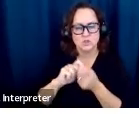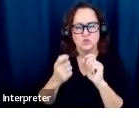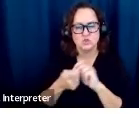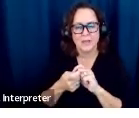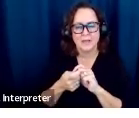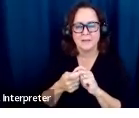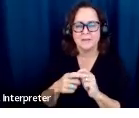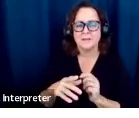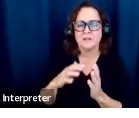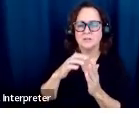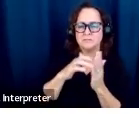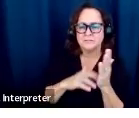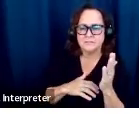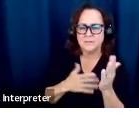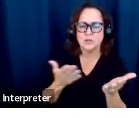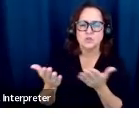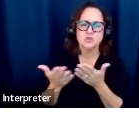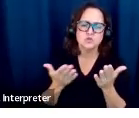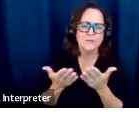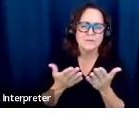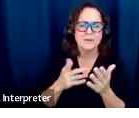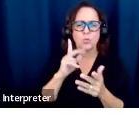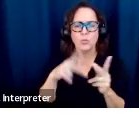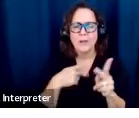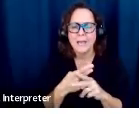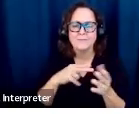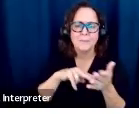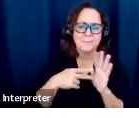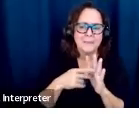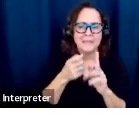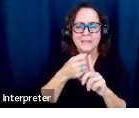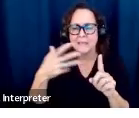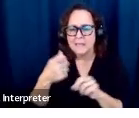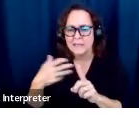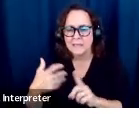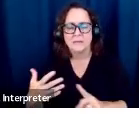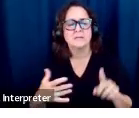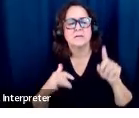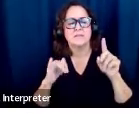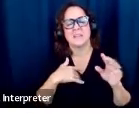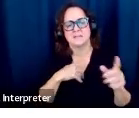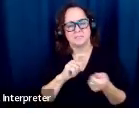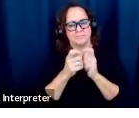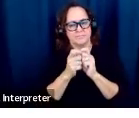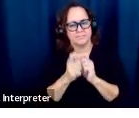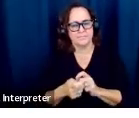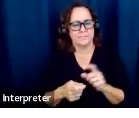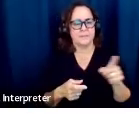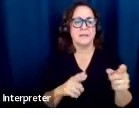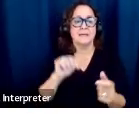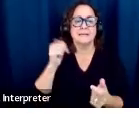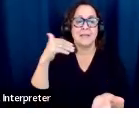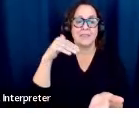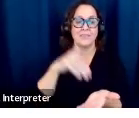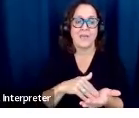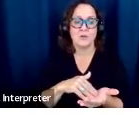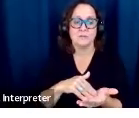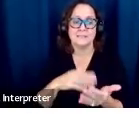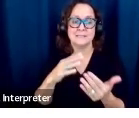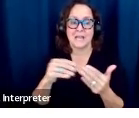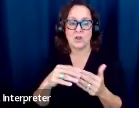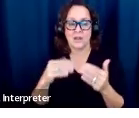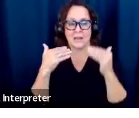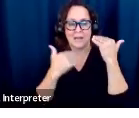service definitions and provider qualifications. The $10,000 lifetime limit on home modifications, vehicle modifications,